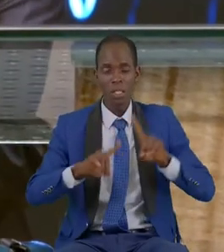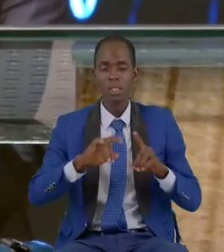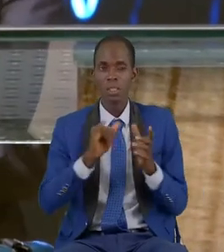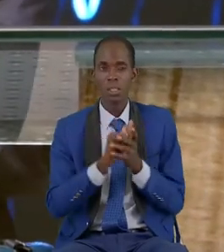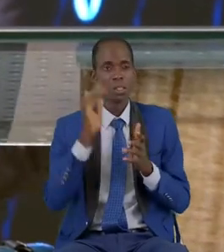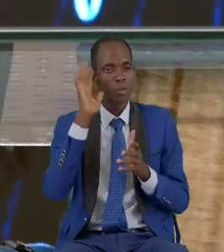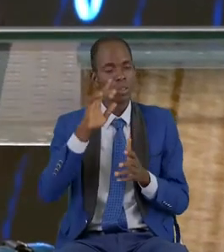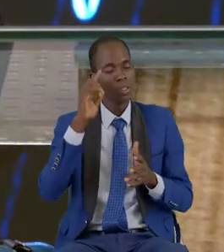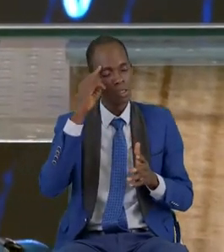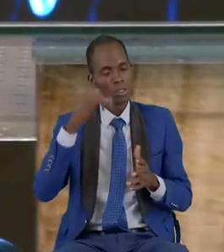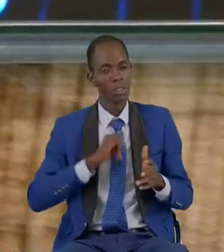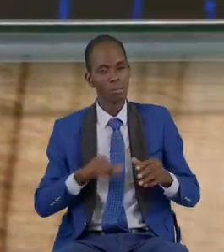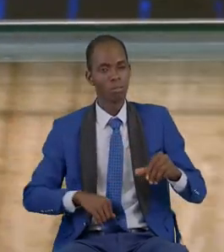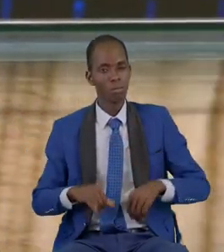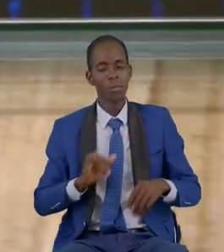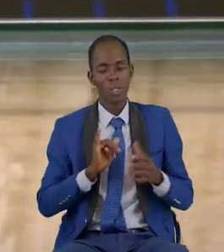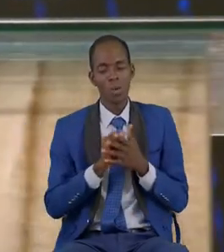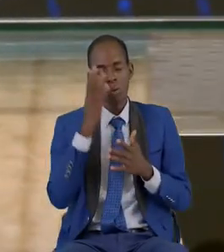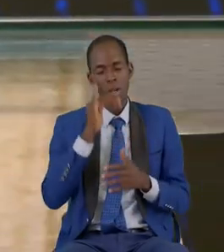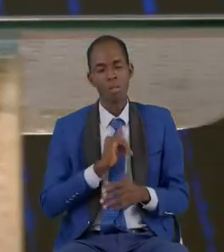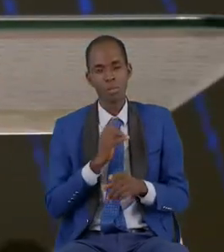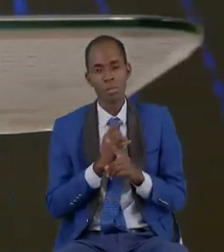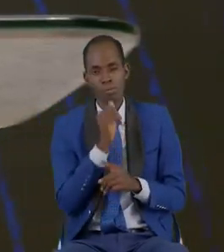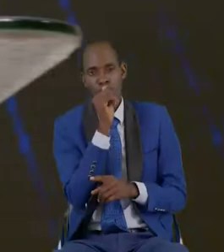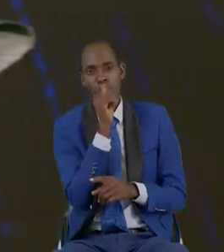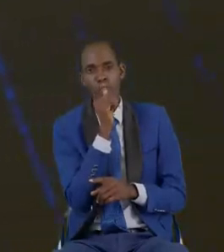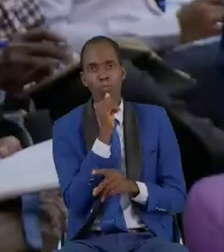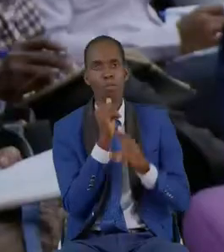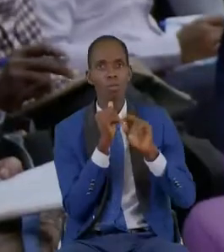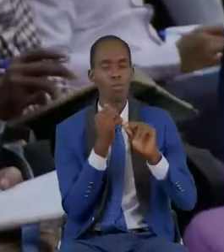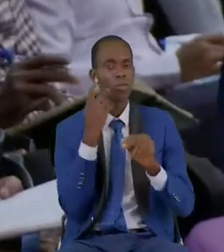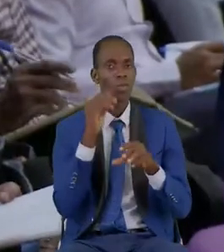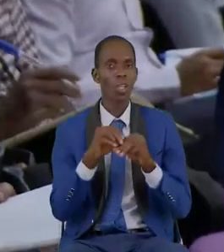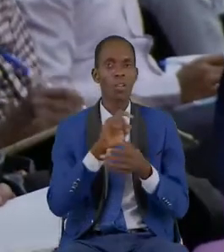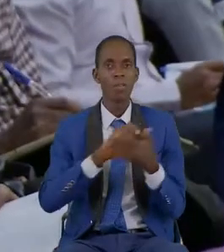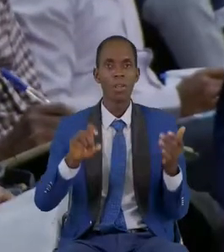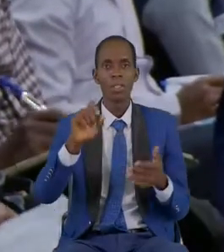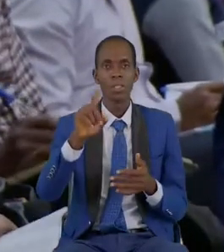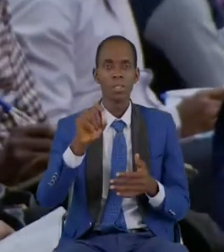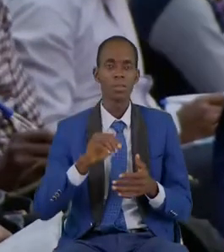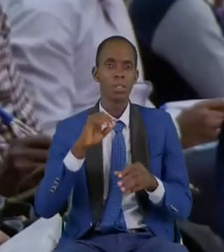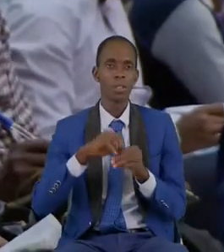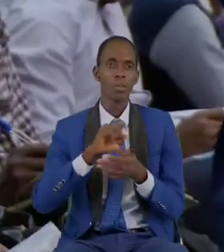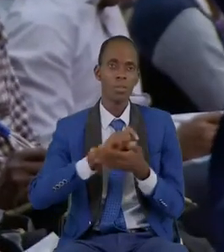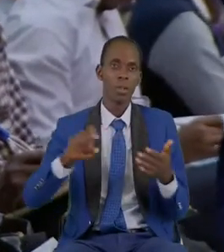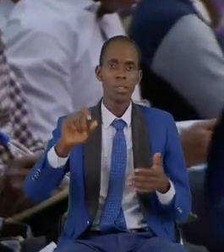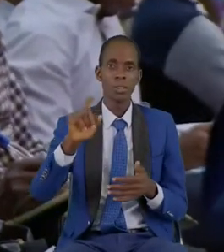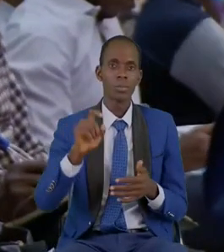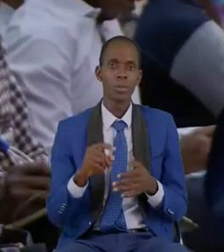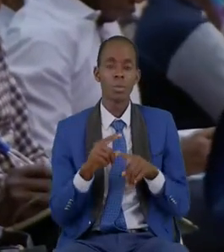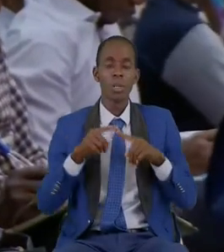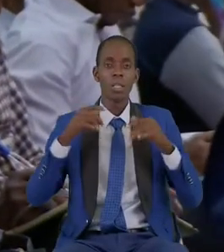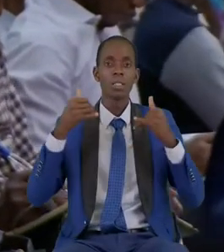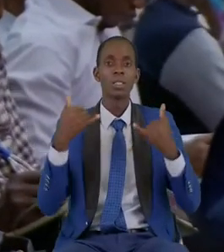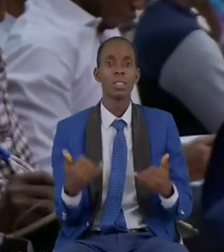whole congregation. Look at verse 11. In verse 11, it tells us, but now I